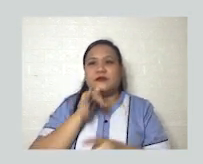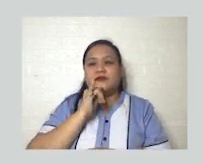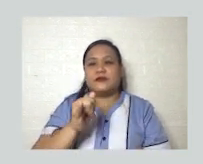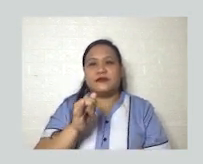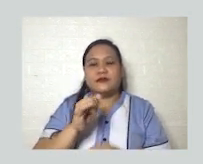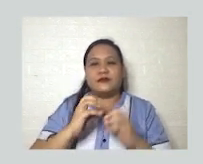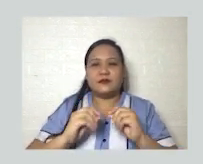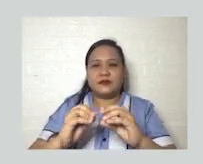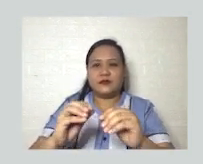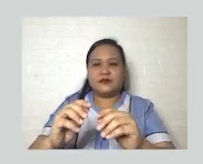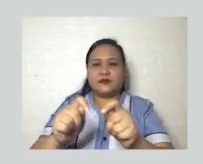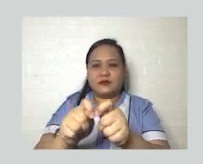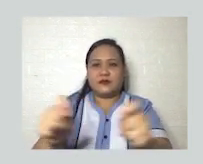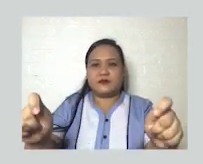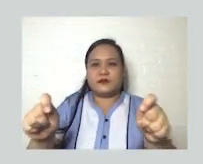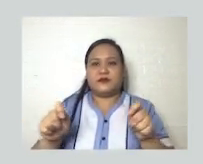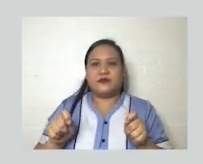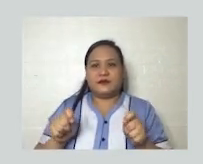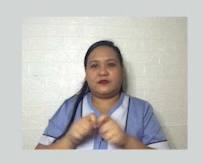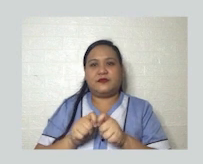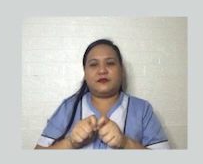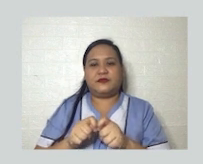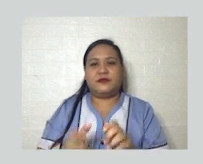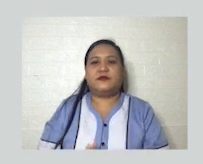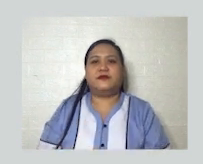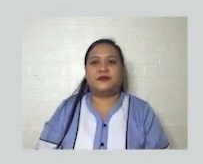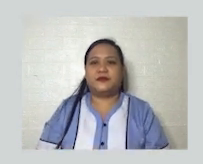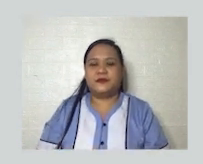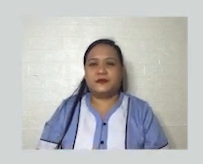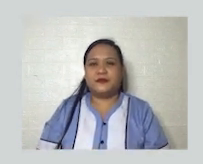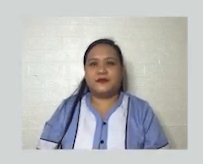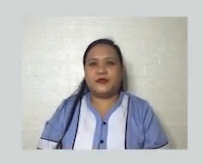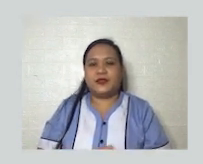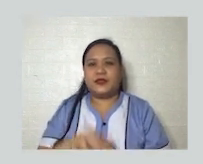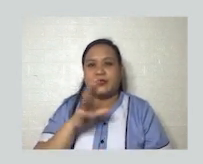Good, the answer is seed trays.